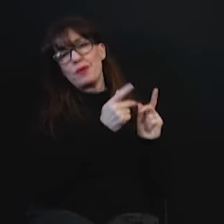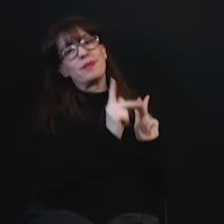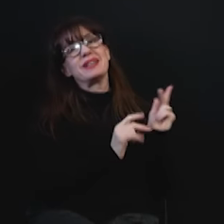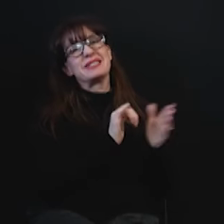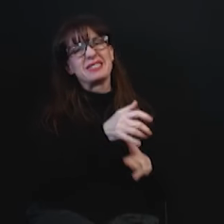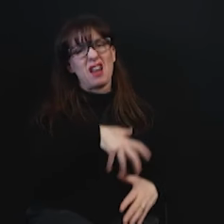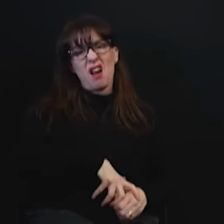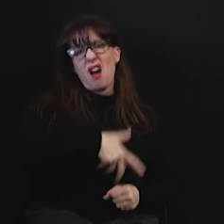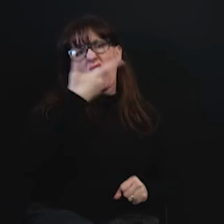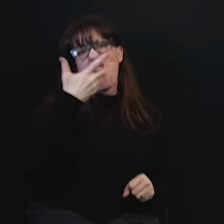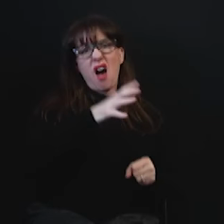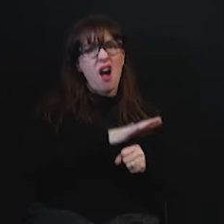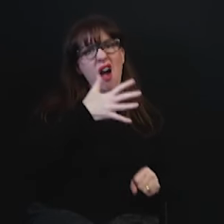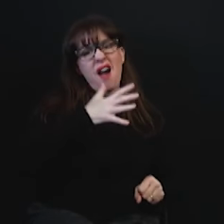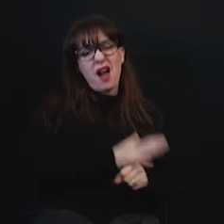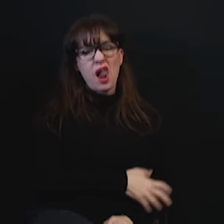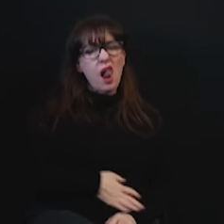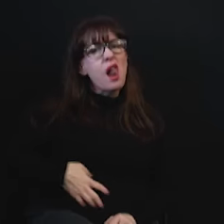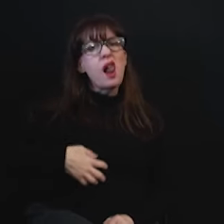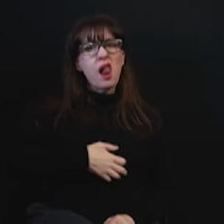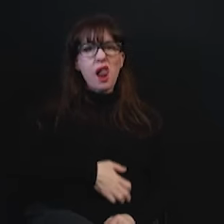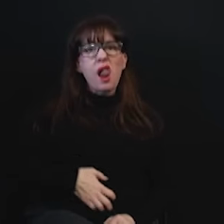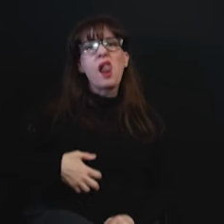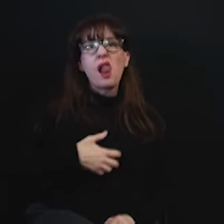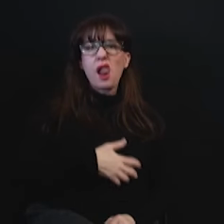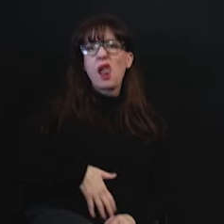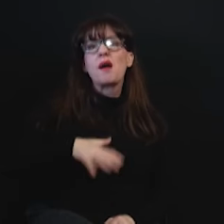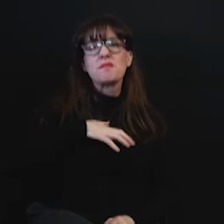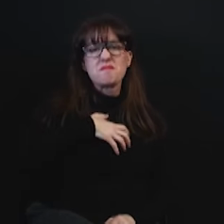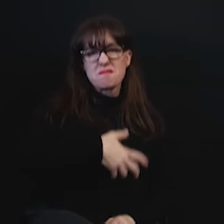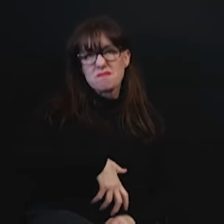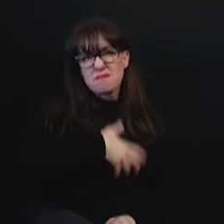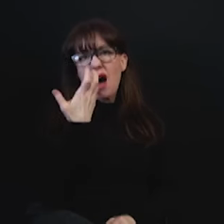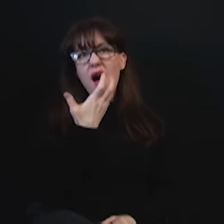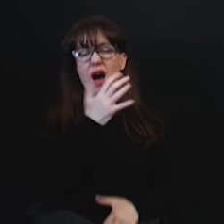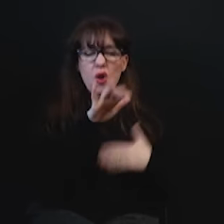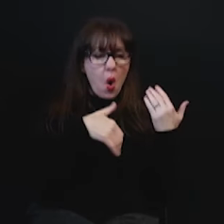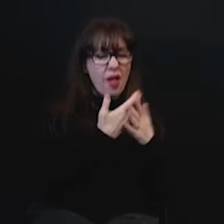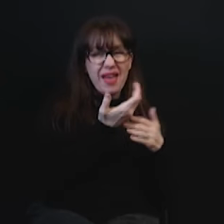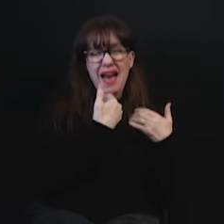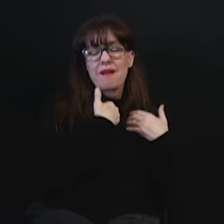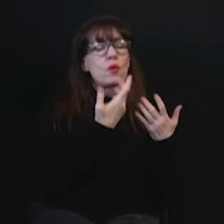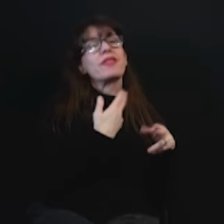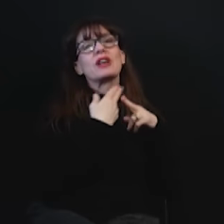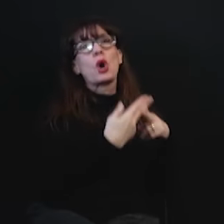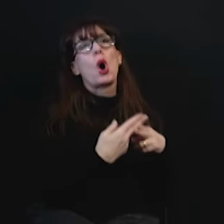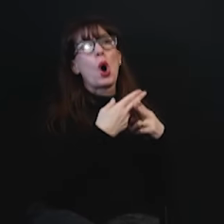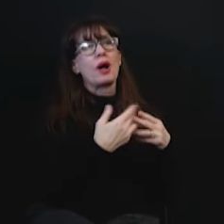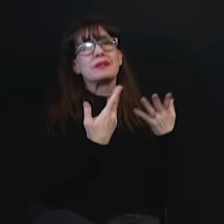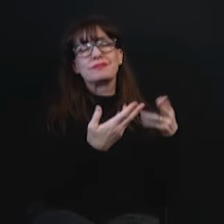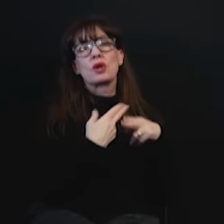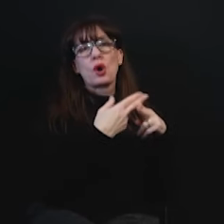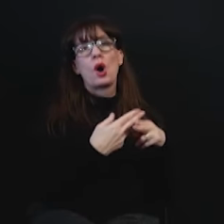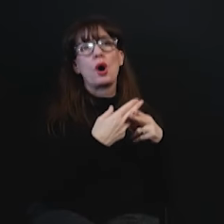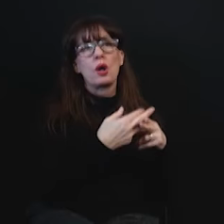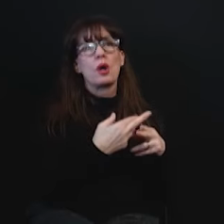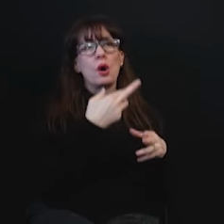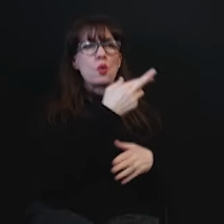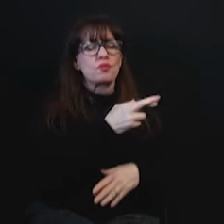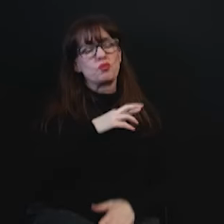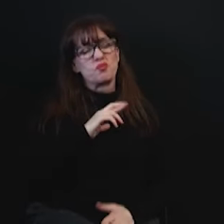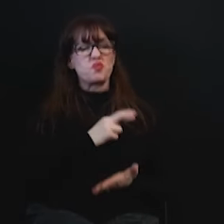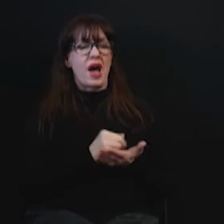Everybody's angry. Everybody's mad. Everybody has what they call, I don't know, some people call it righteous